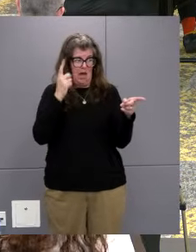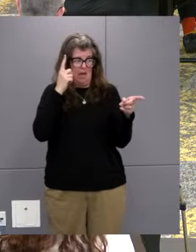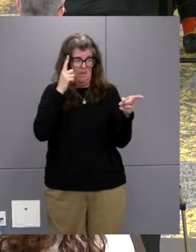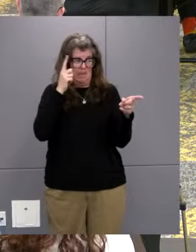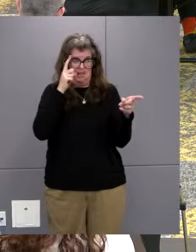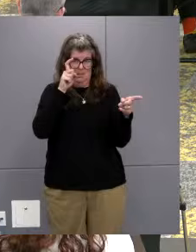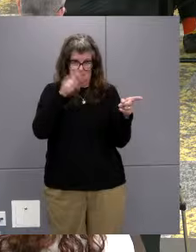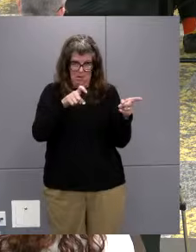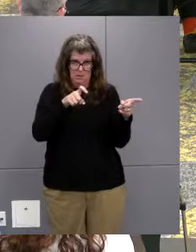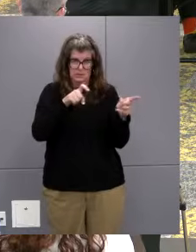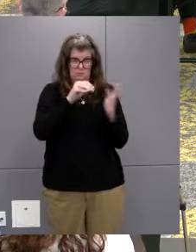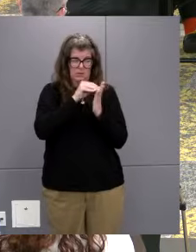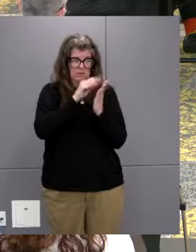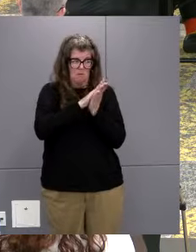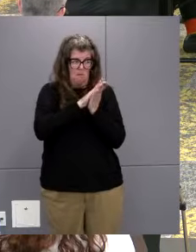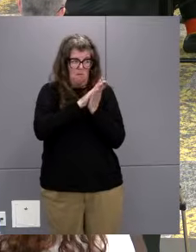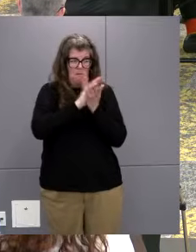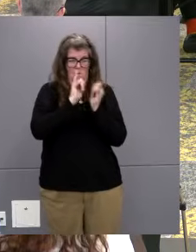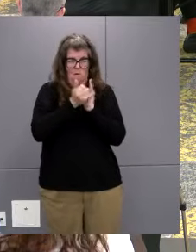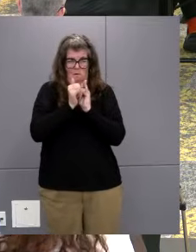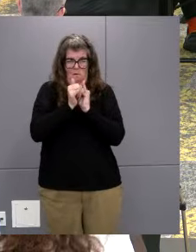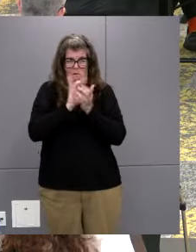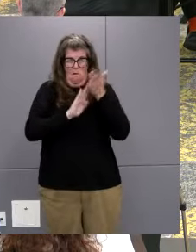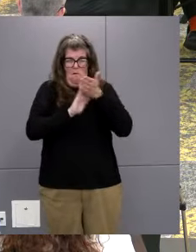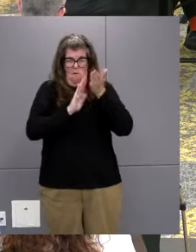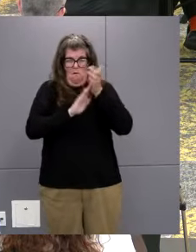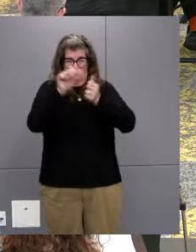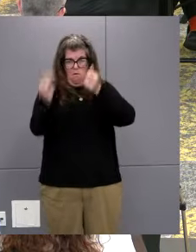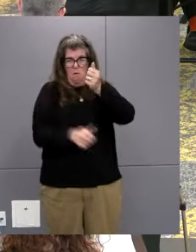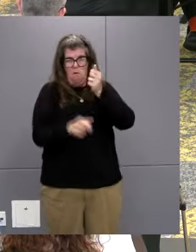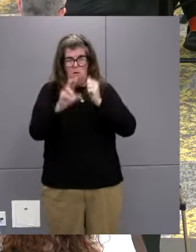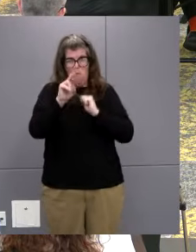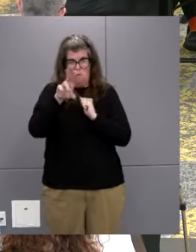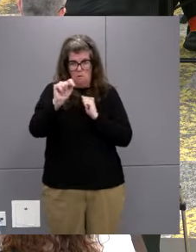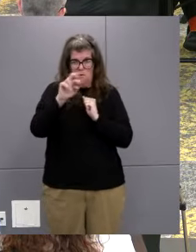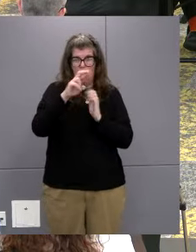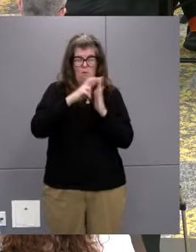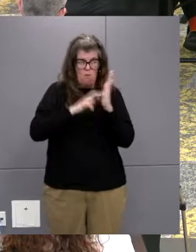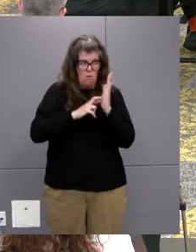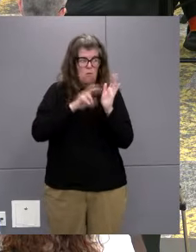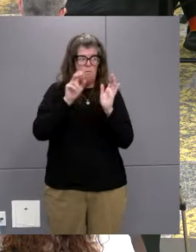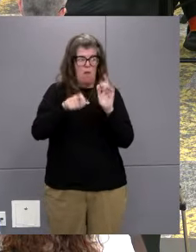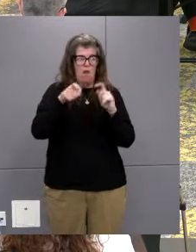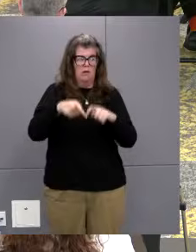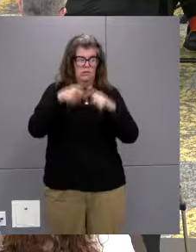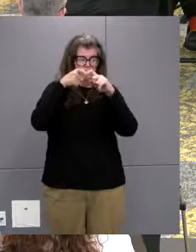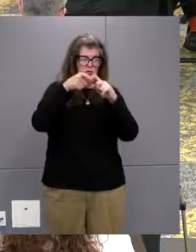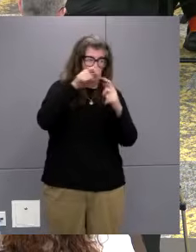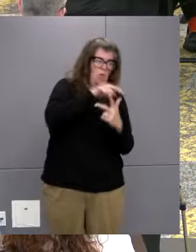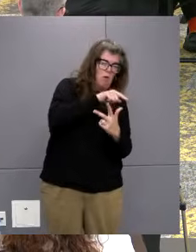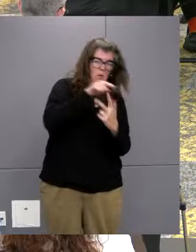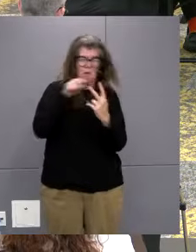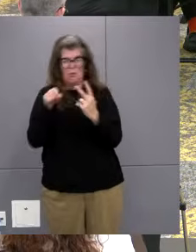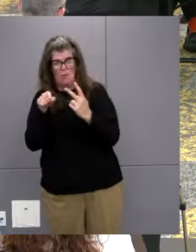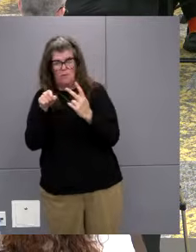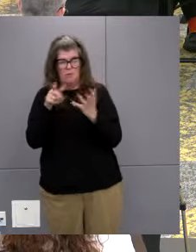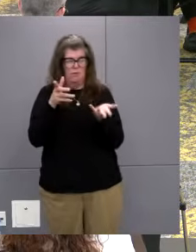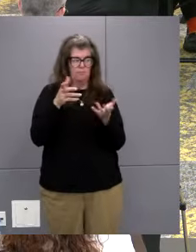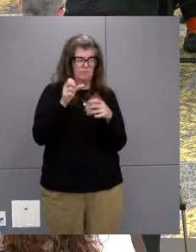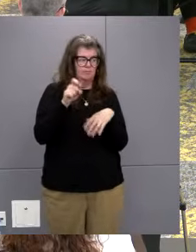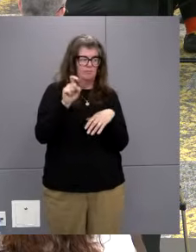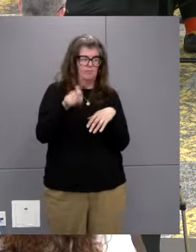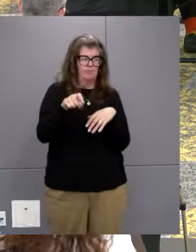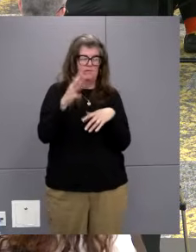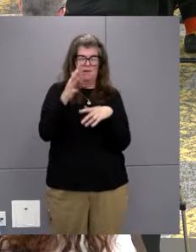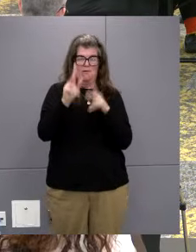here with the way that we operate under Robert's rules. It has to have it with suspension one way or the other. But it would need 5